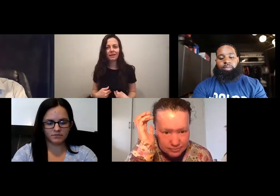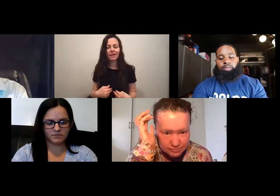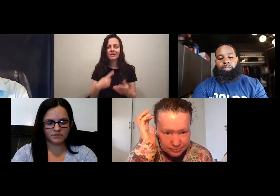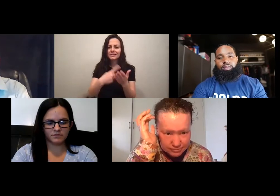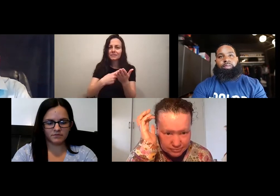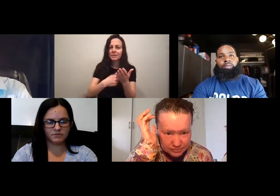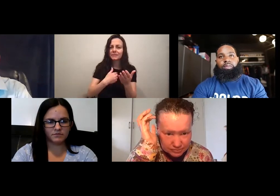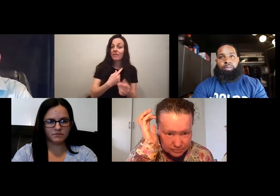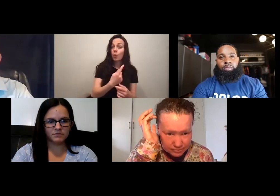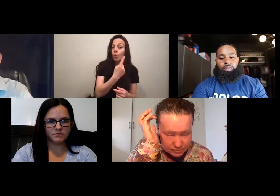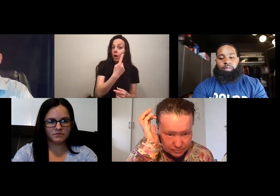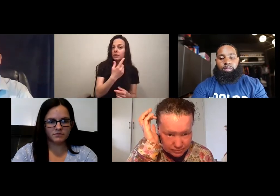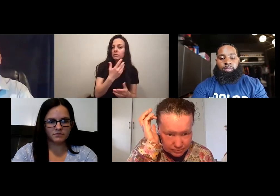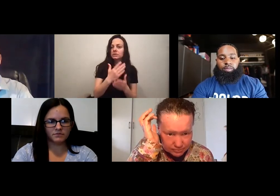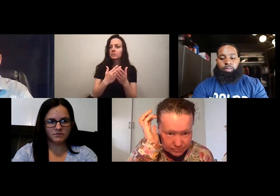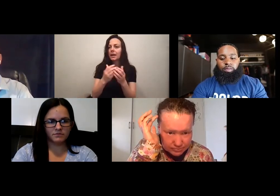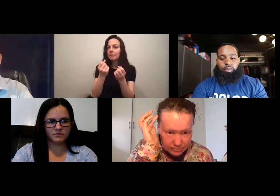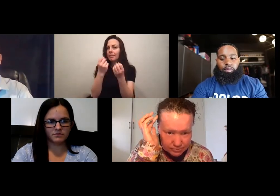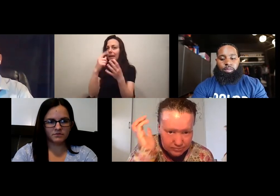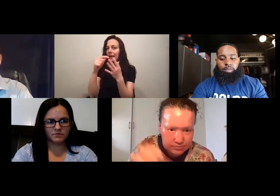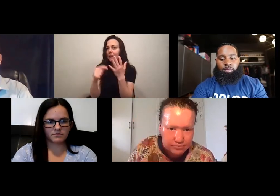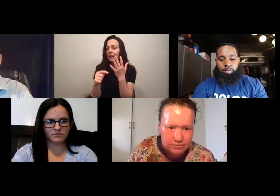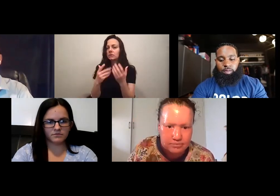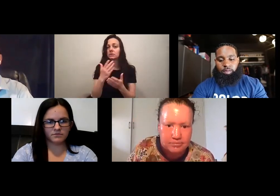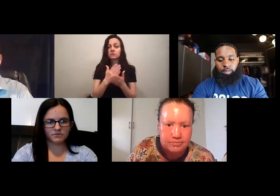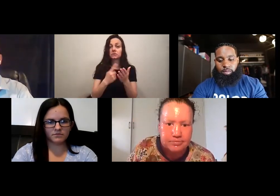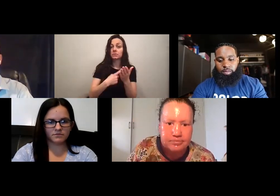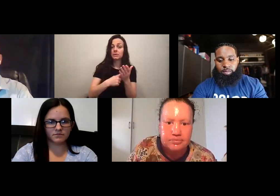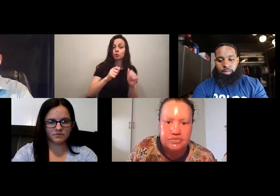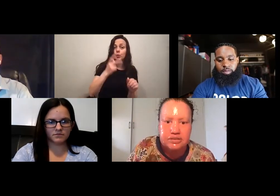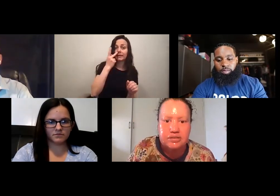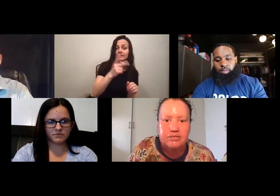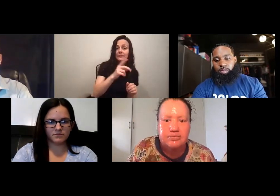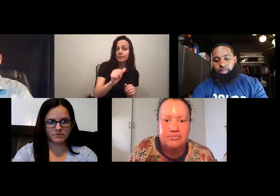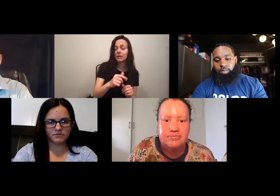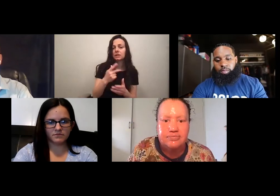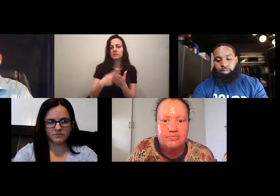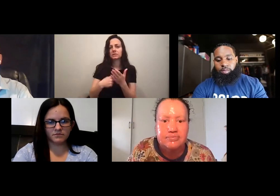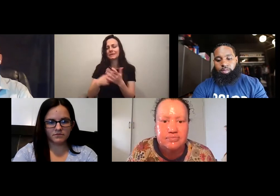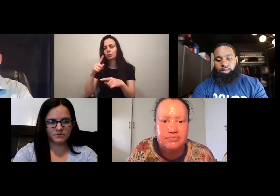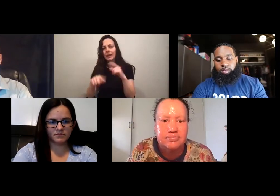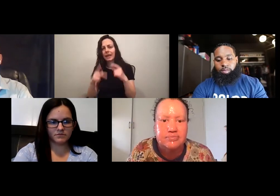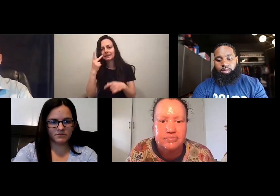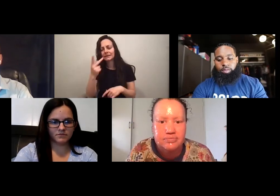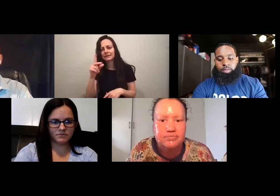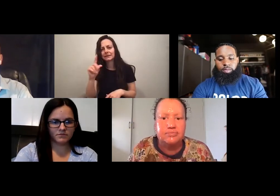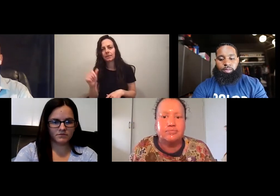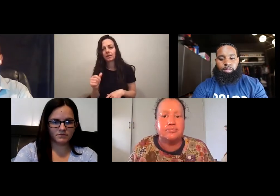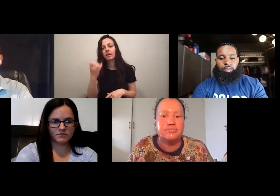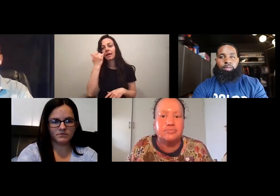sometimes we have multiple, sometimes they're visible or invisible. And if we can reach out to one another and learn from one